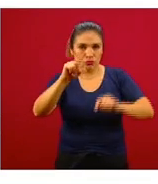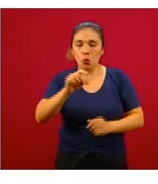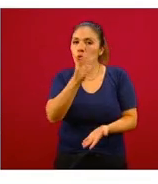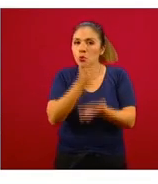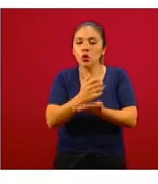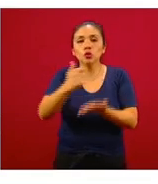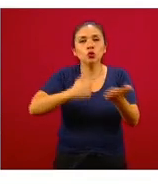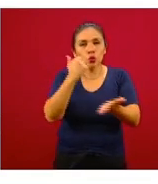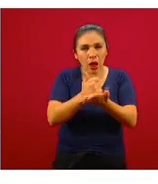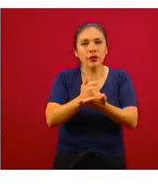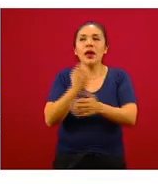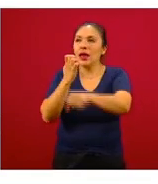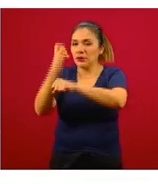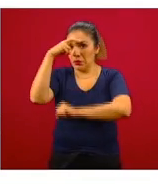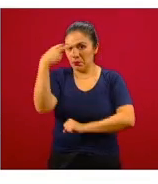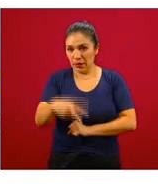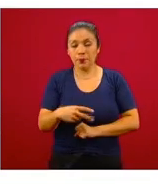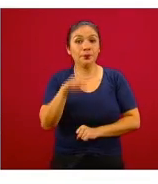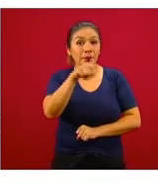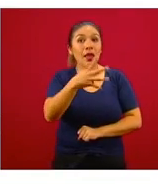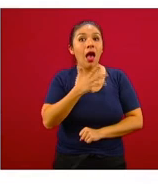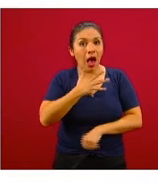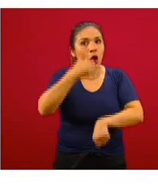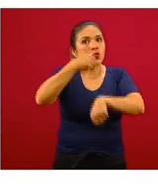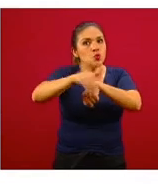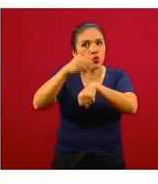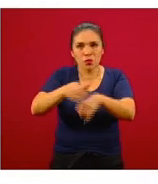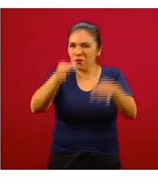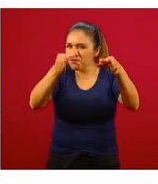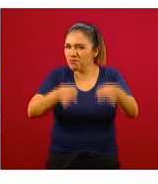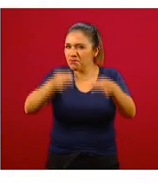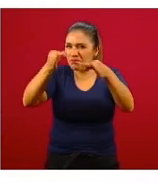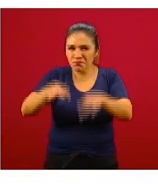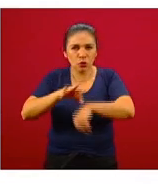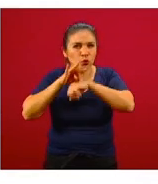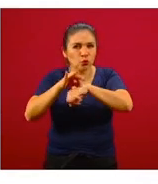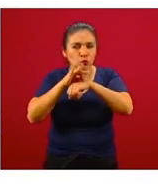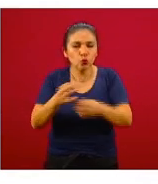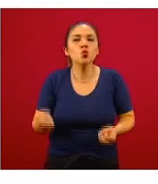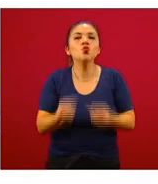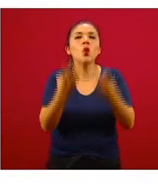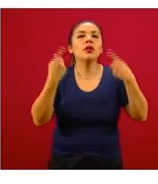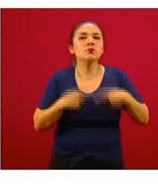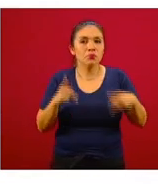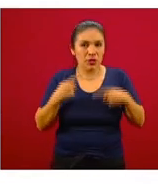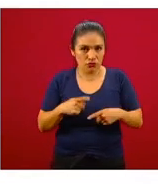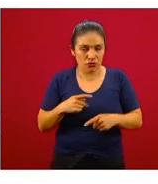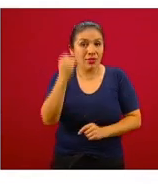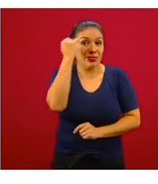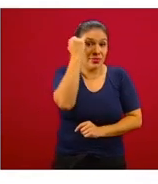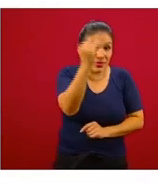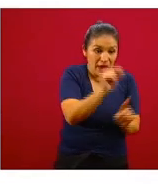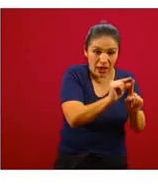not nationwide data. This is only for Mexico City, and these are real numbers of cases.